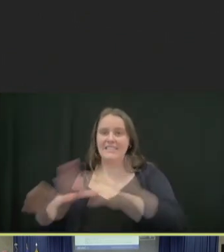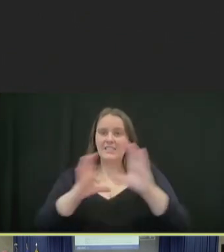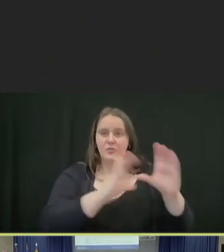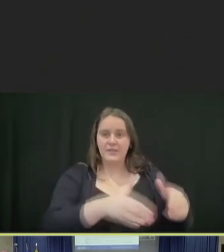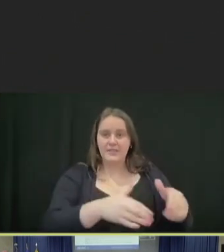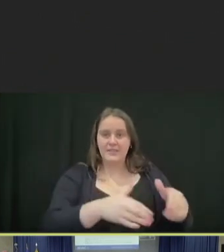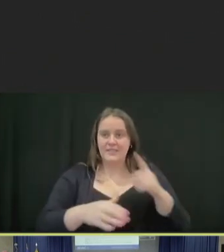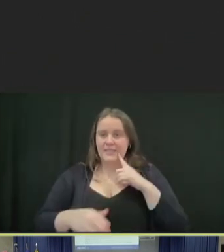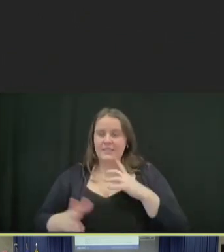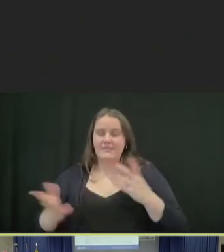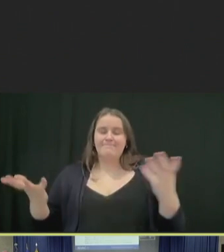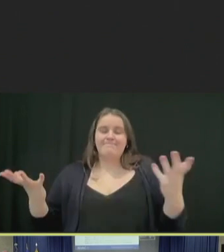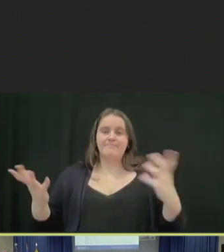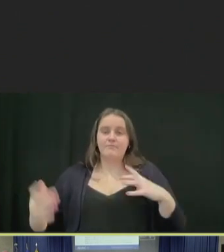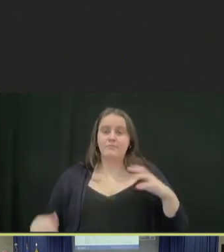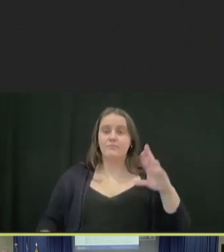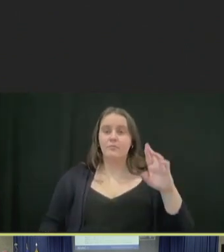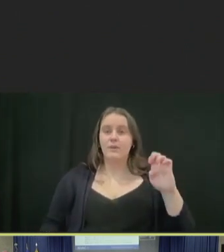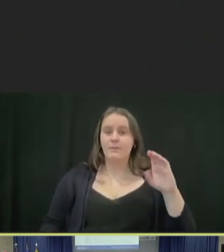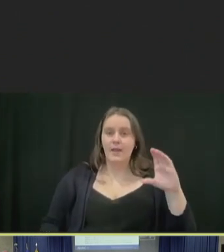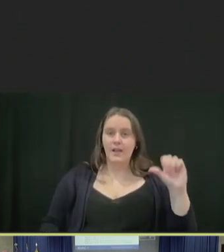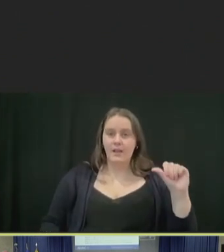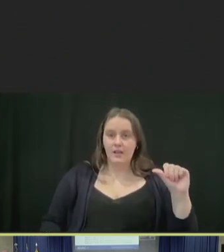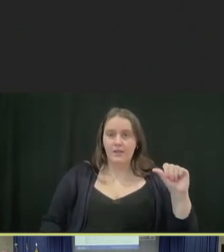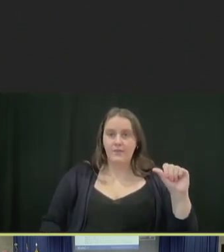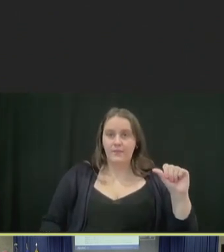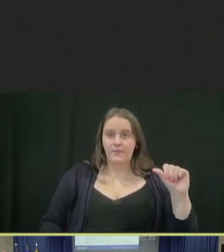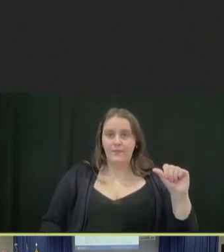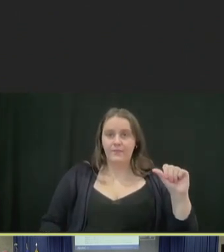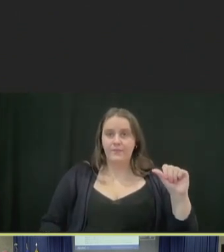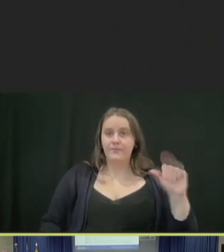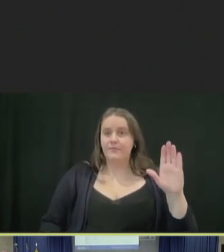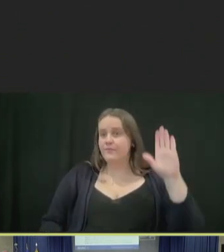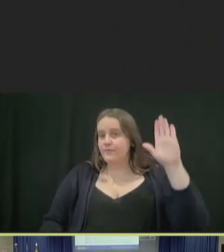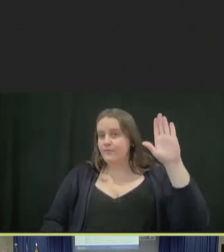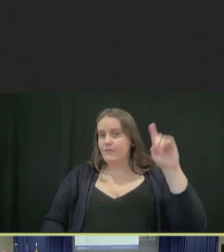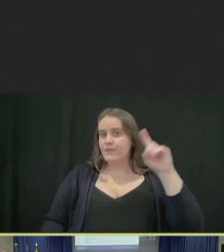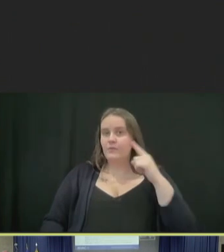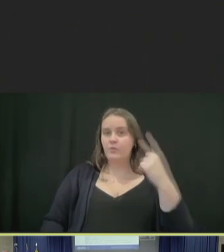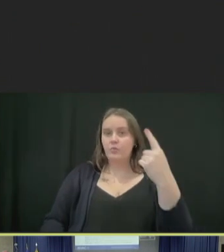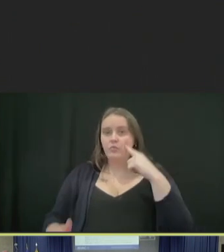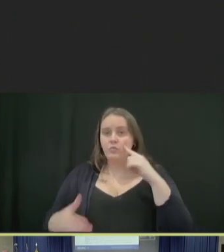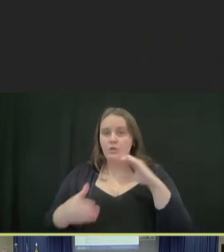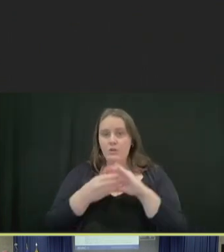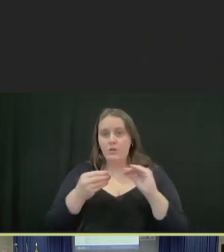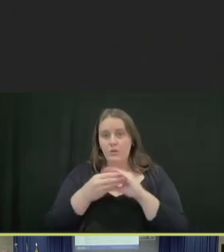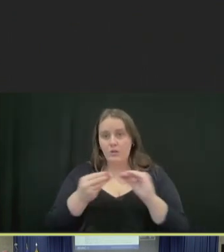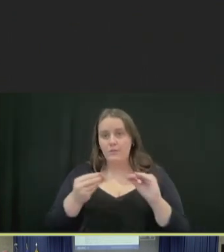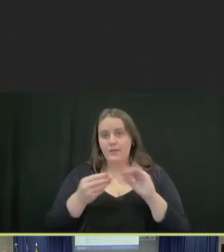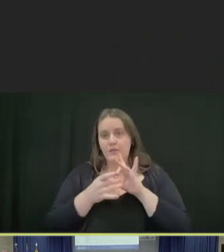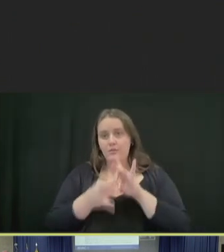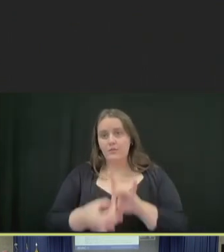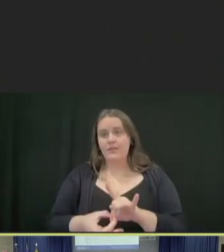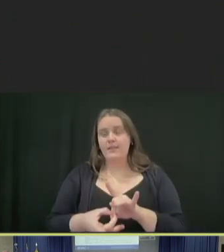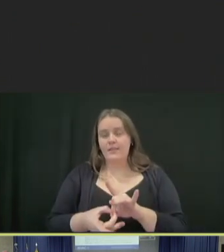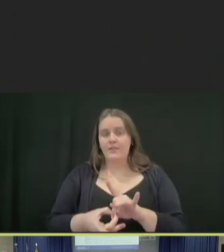Rebecca, please. I had one comment related to, I think,